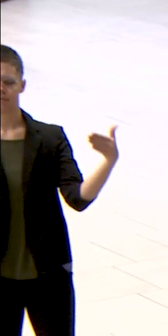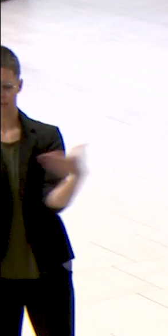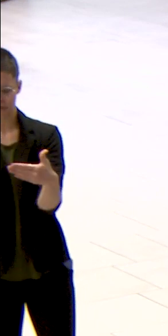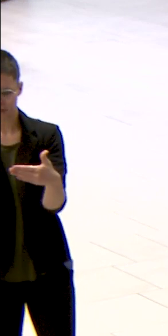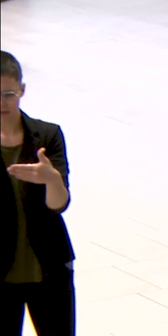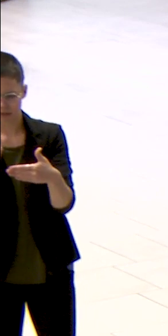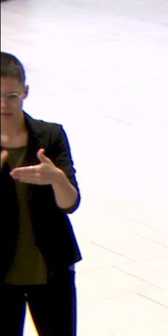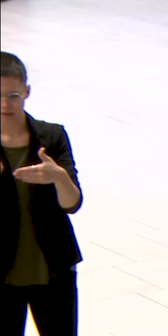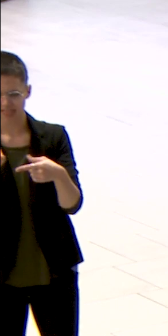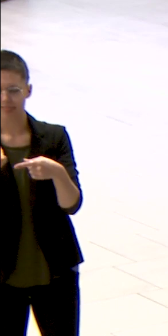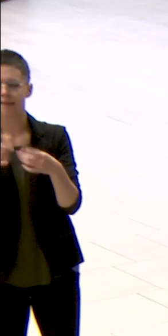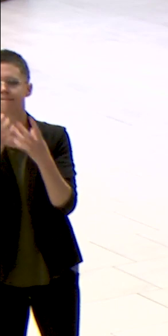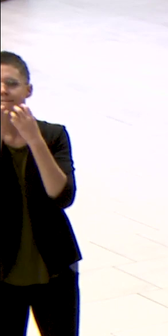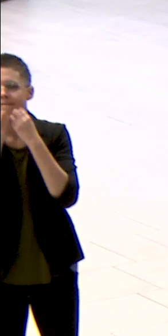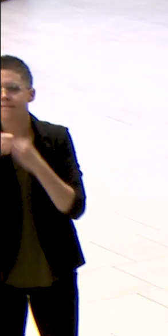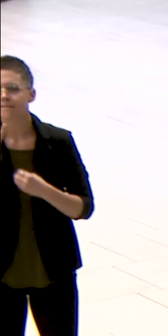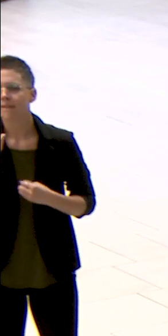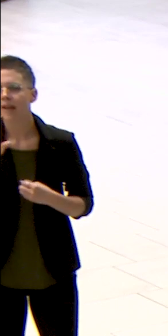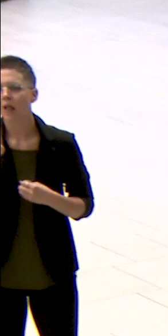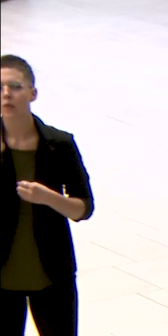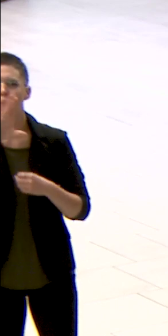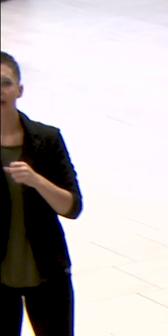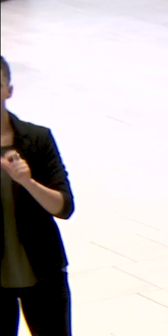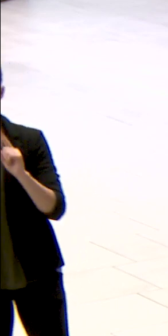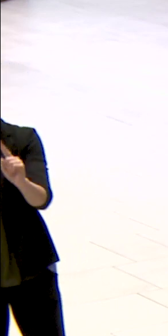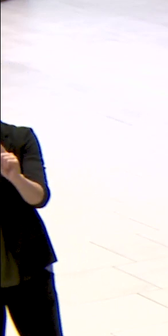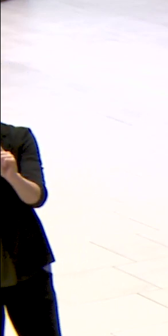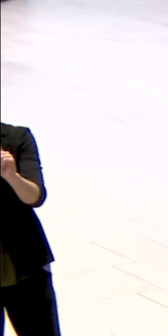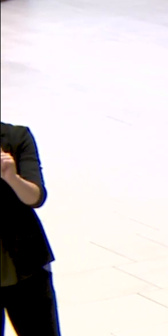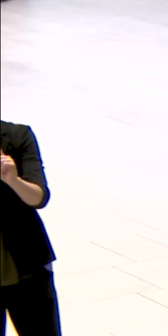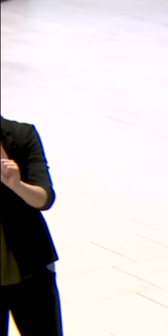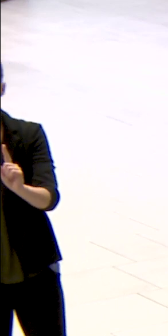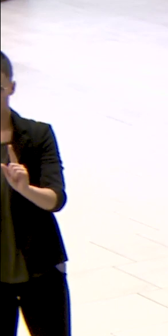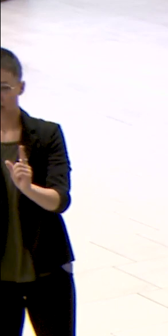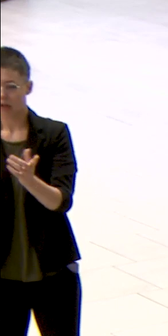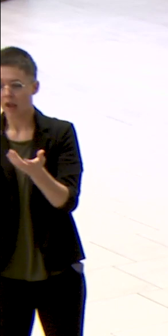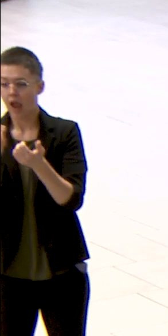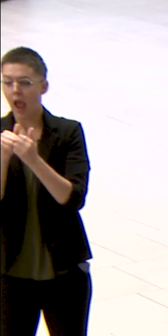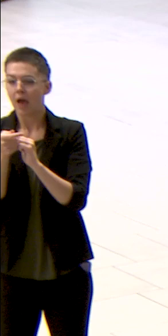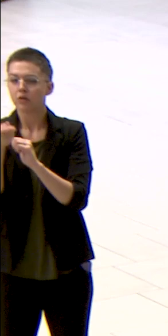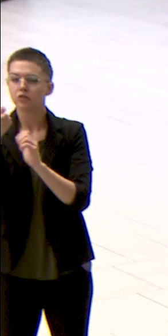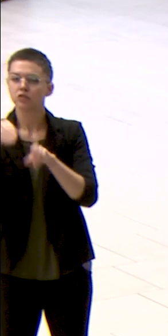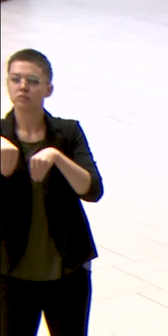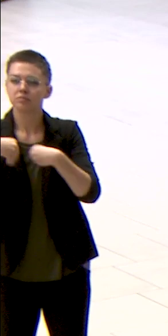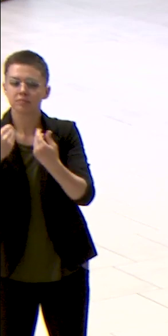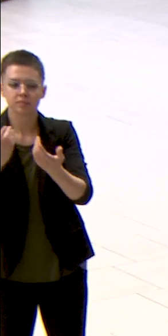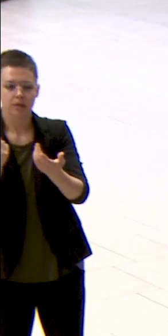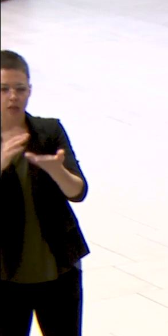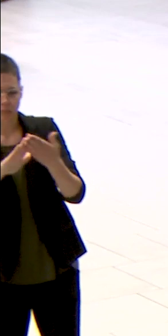of the value and the mission component, which is all about what is the value that how are you enriching someone's